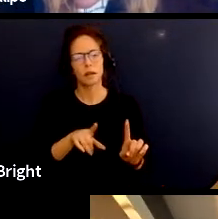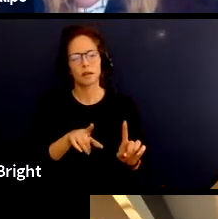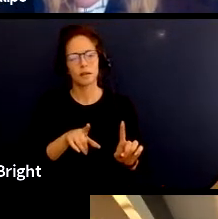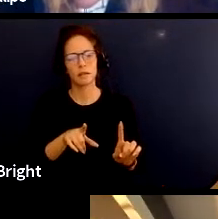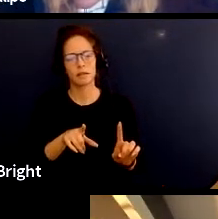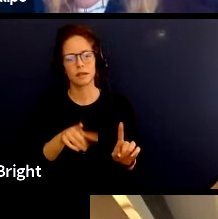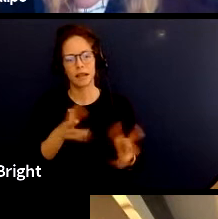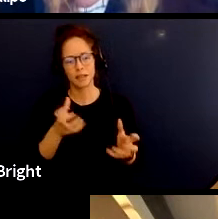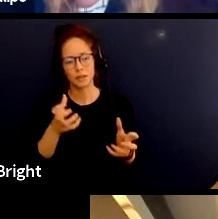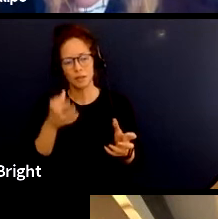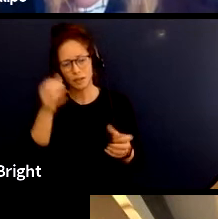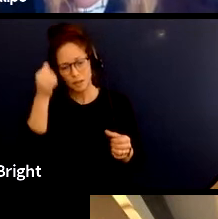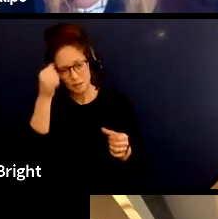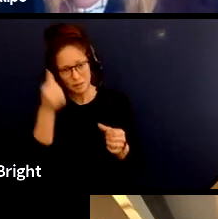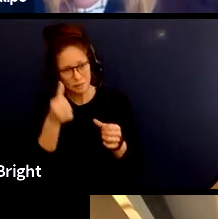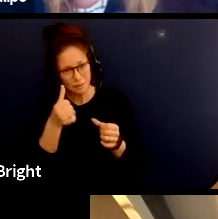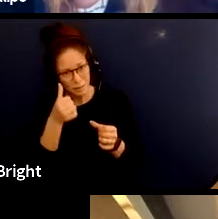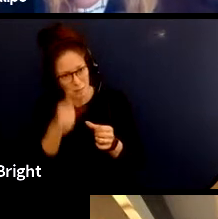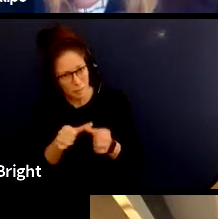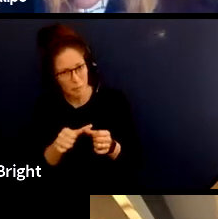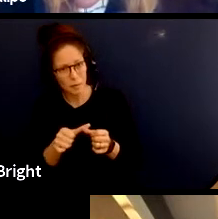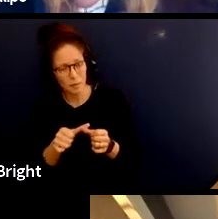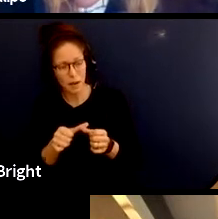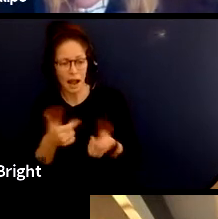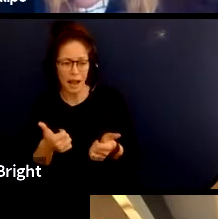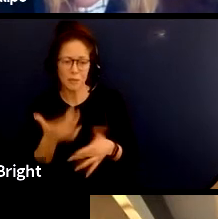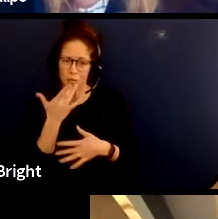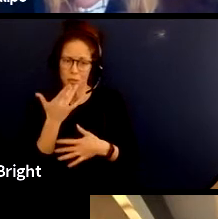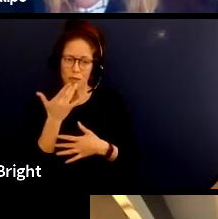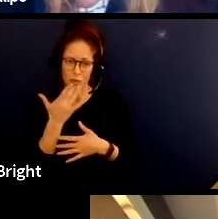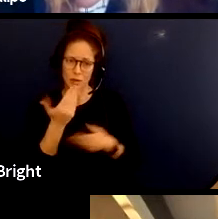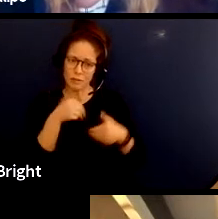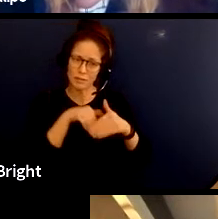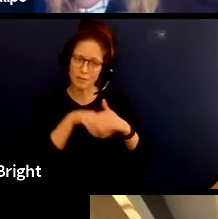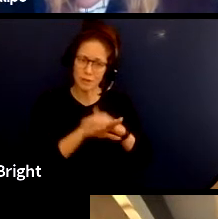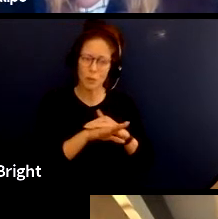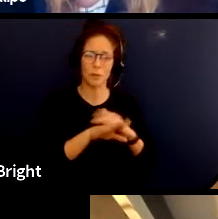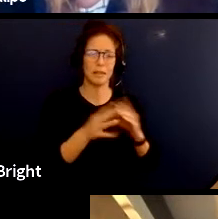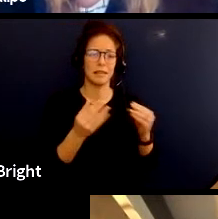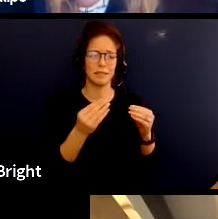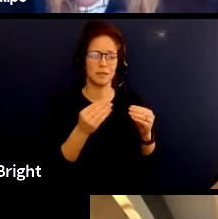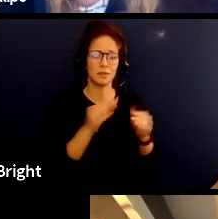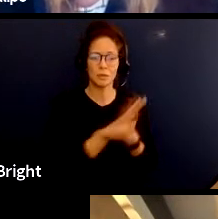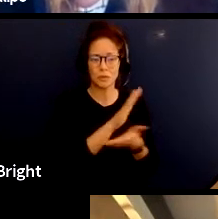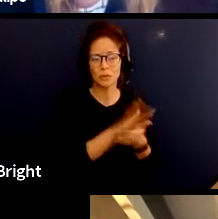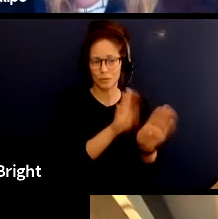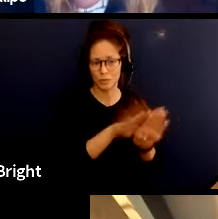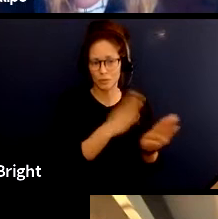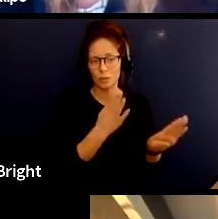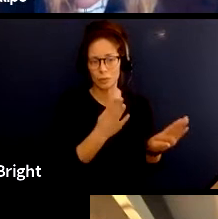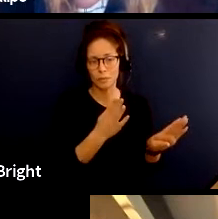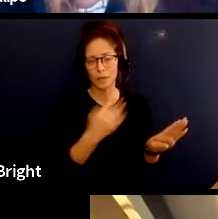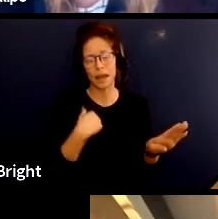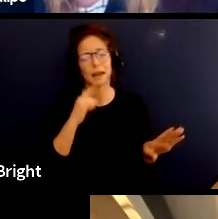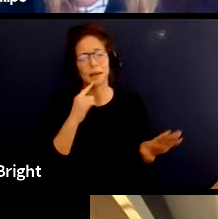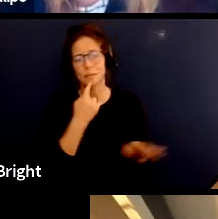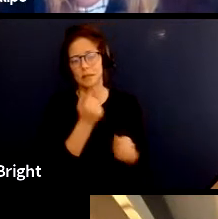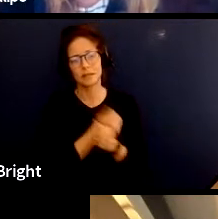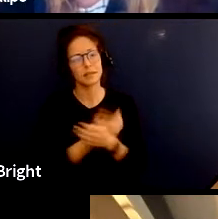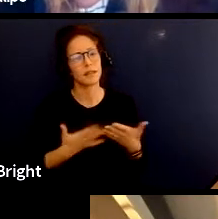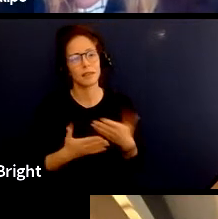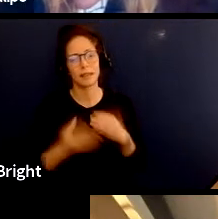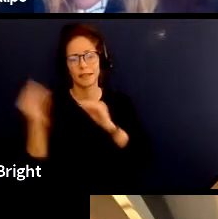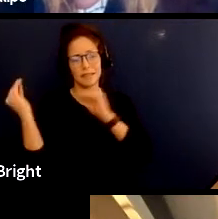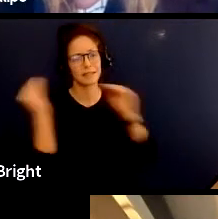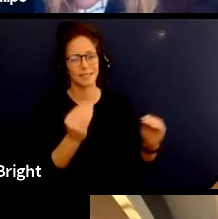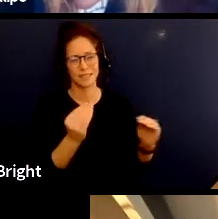remind people that I'd rather be in-person learning as well. I miss the kids so much. I miss everything about in-person